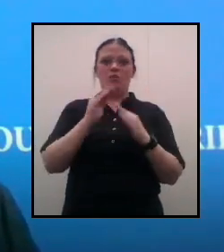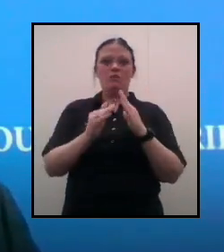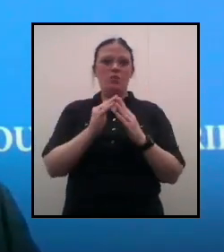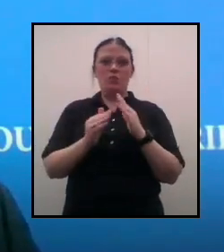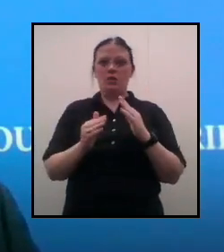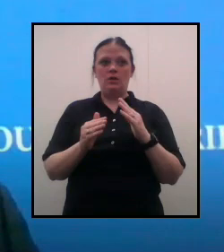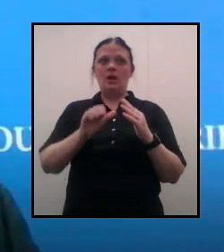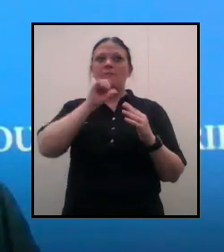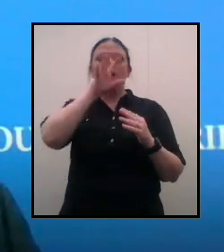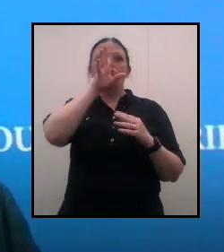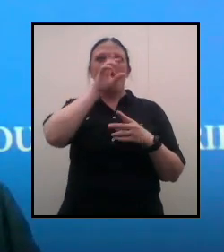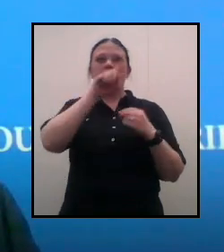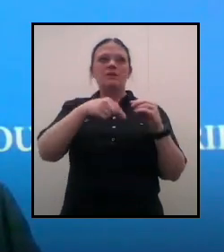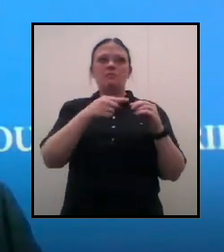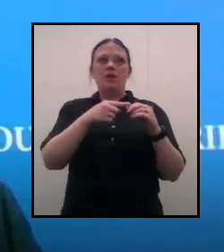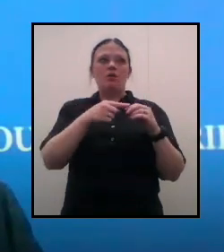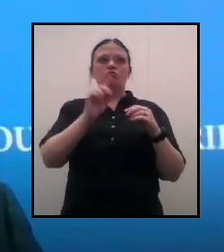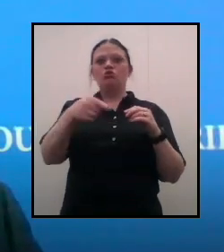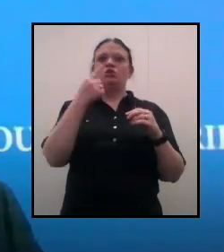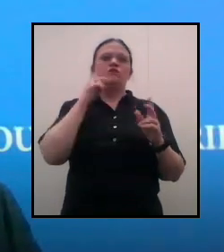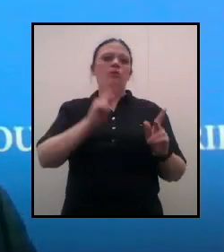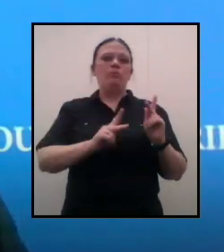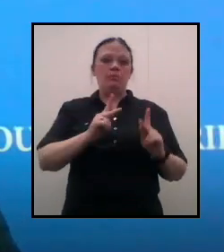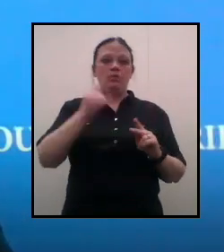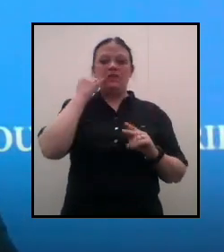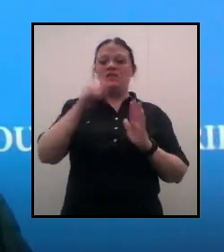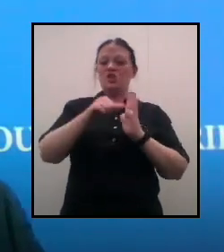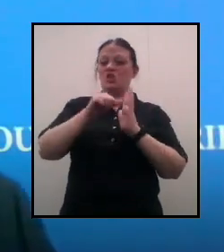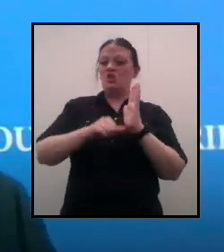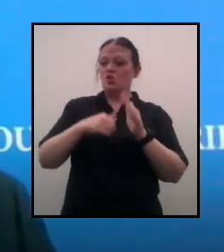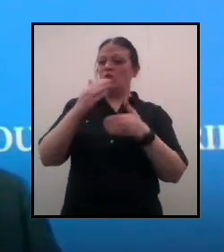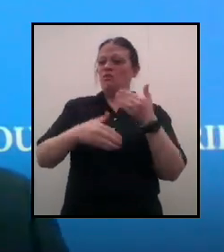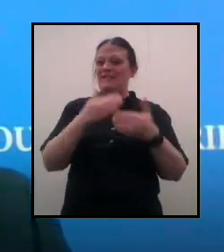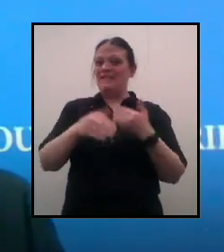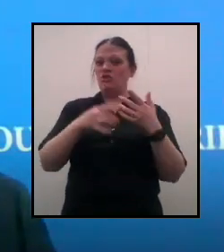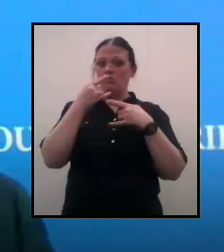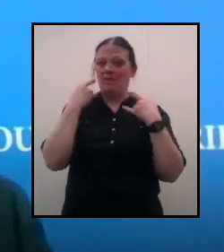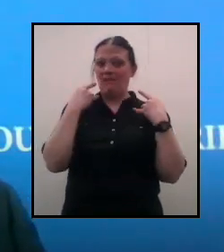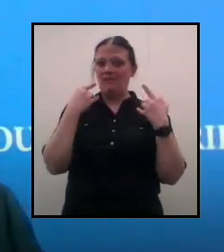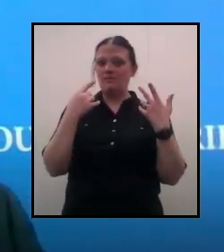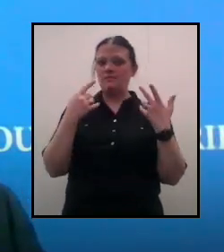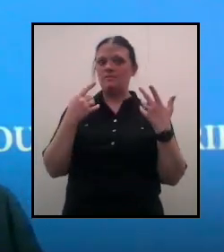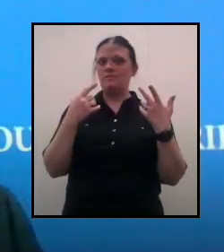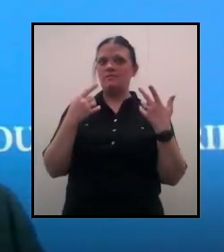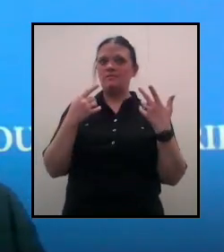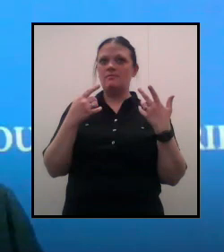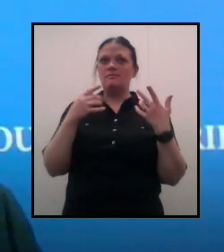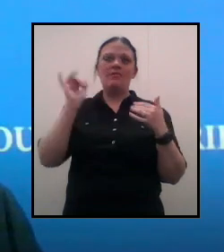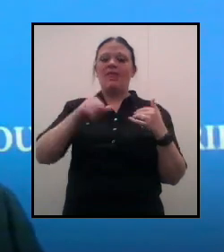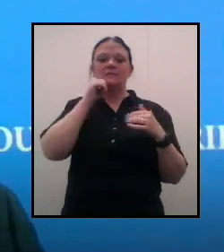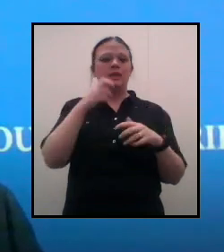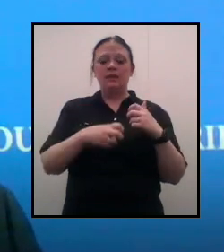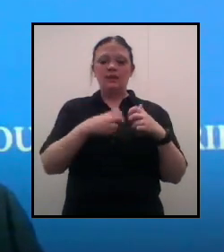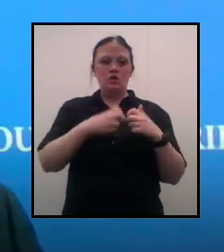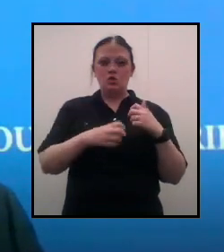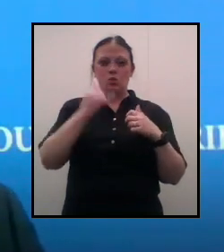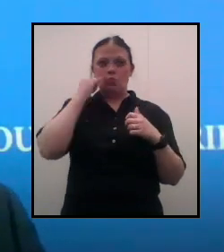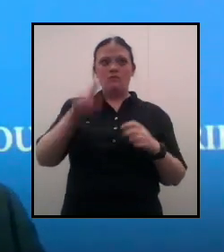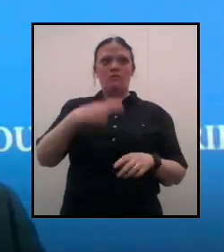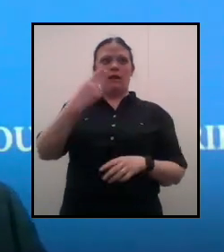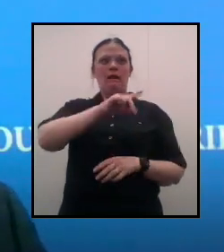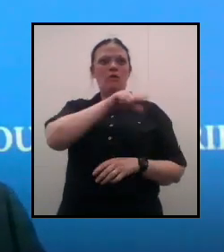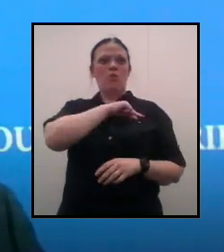we're not even talking about masks for the general public. If they're procedural masks, that would be much less of an issue. But if they are the higher